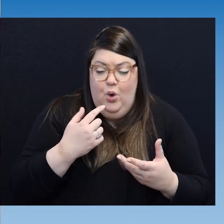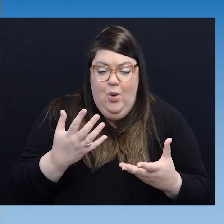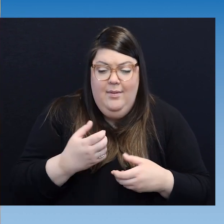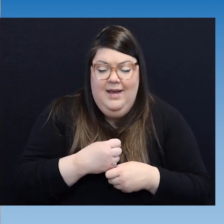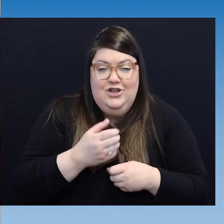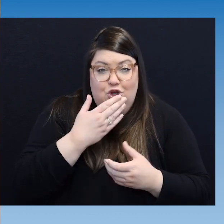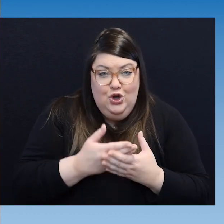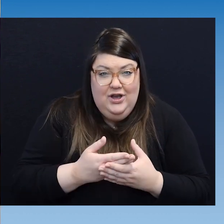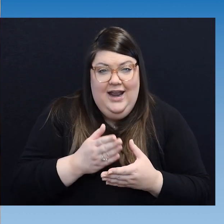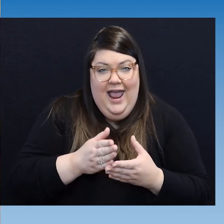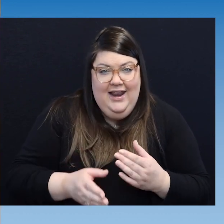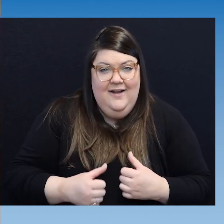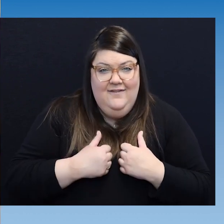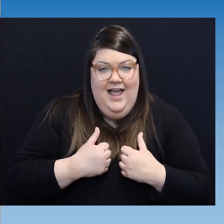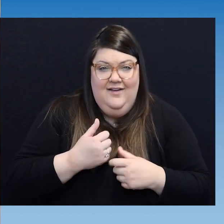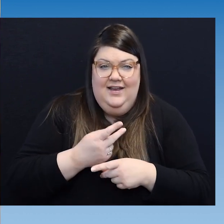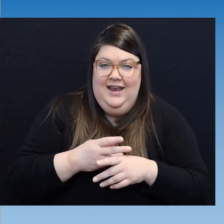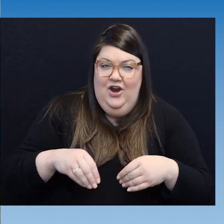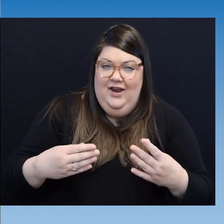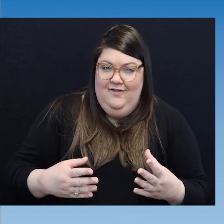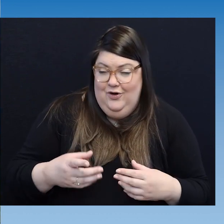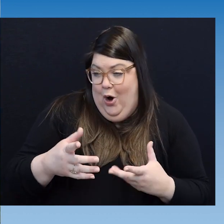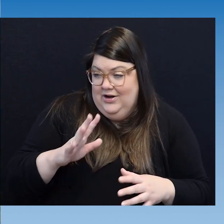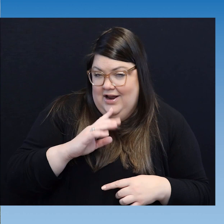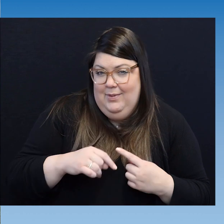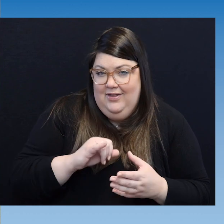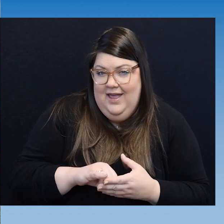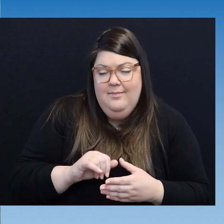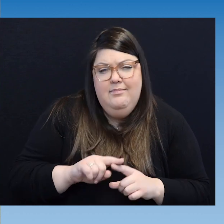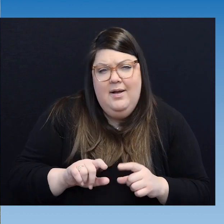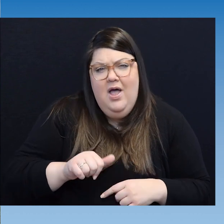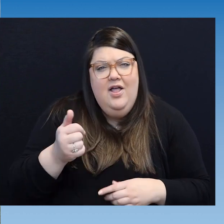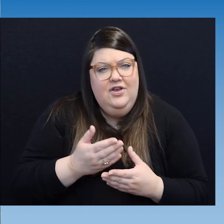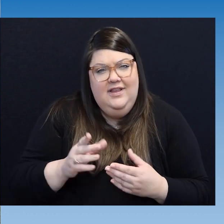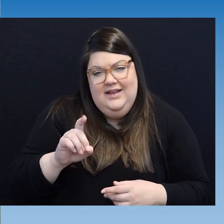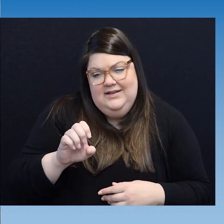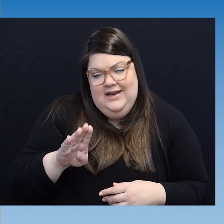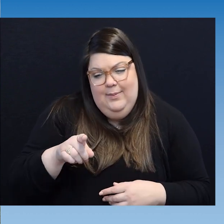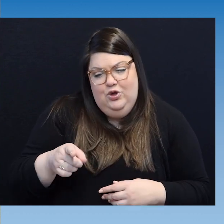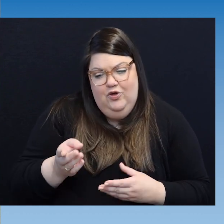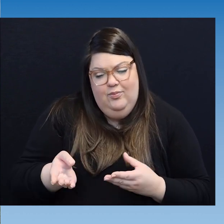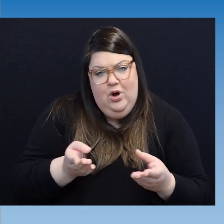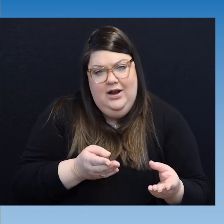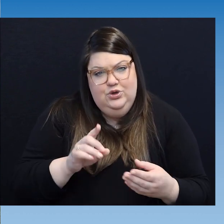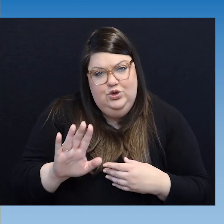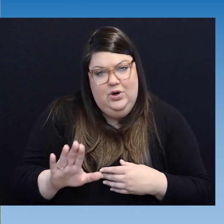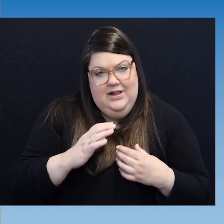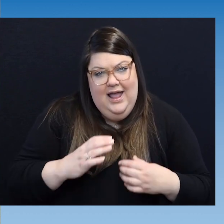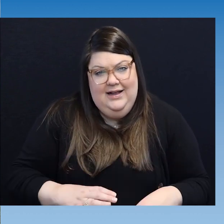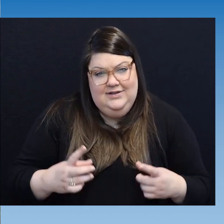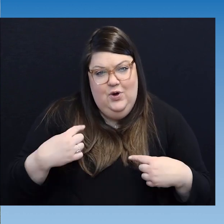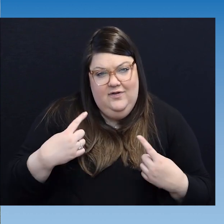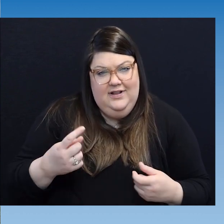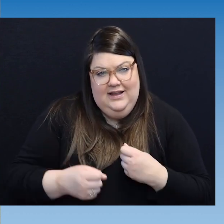caregiver? You're already talking about that. But I know that, Deb, there are some other things that you have brought to your clients